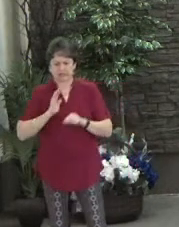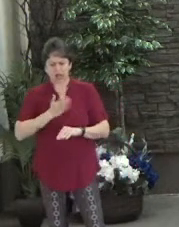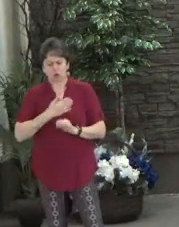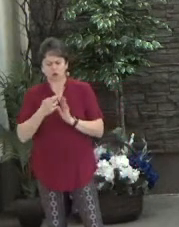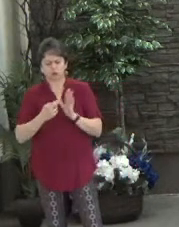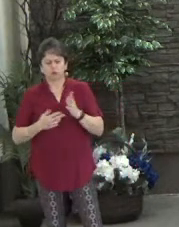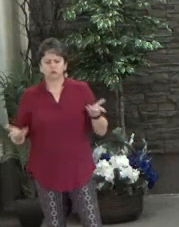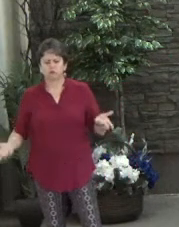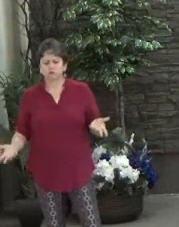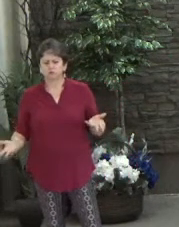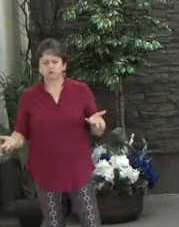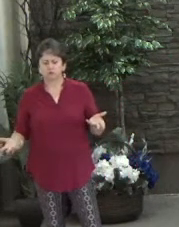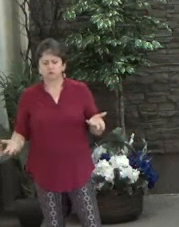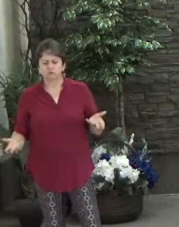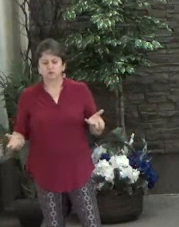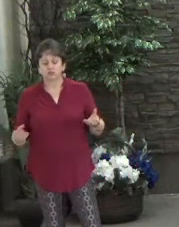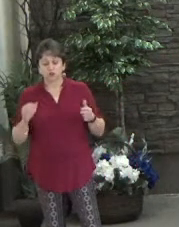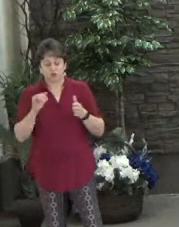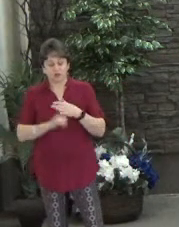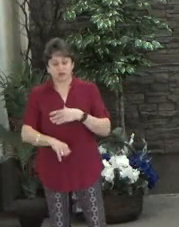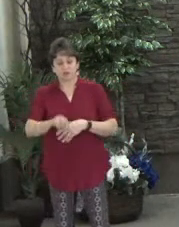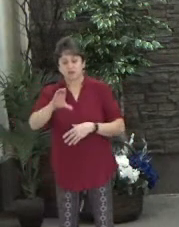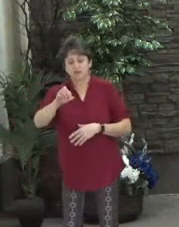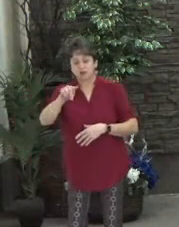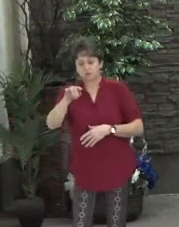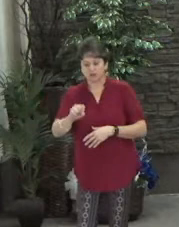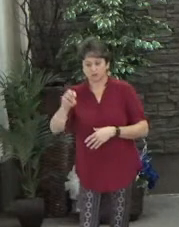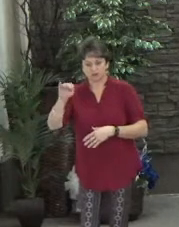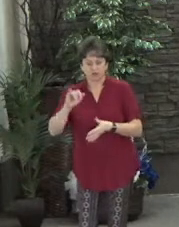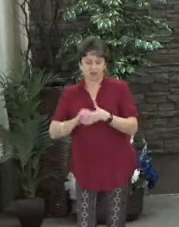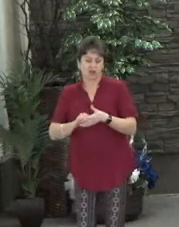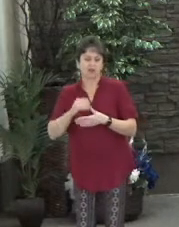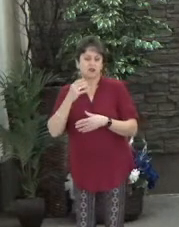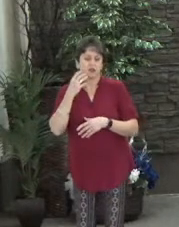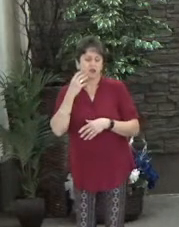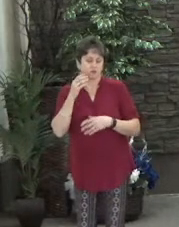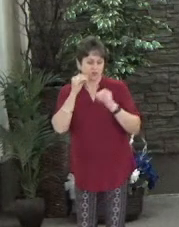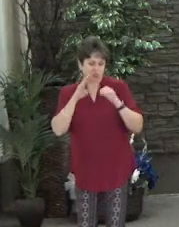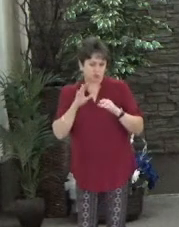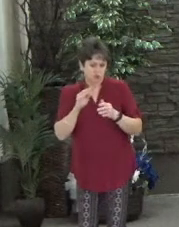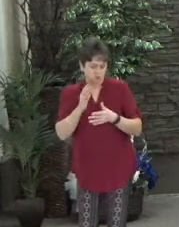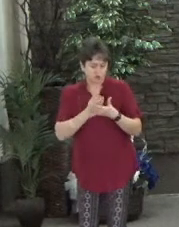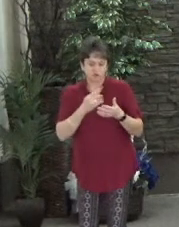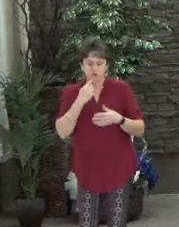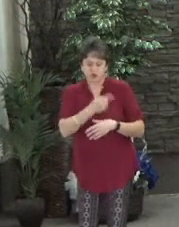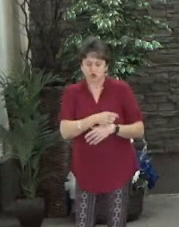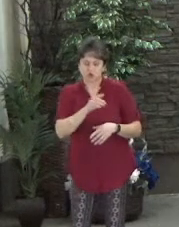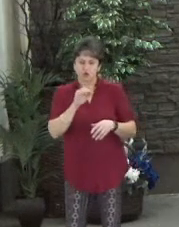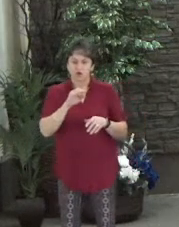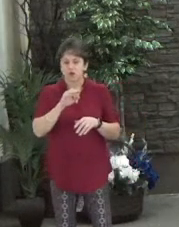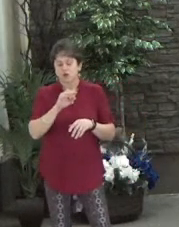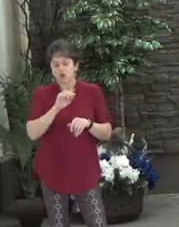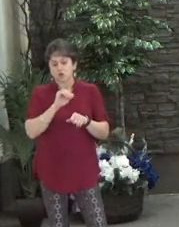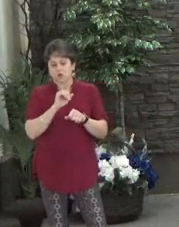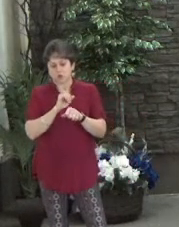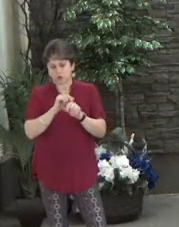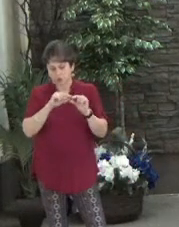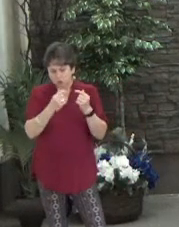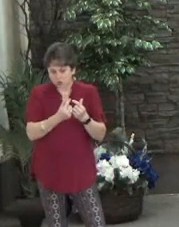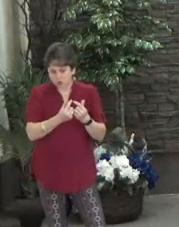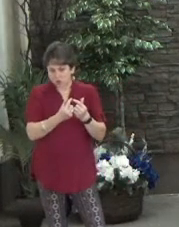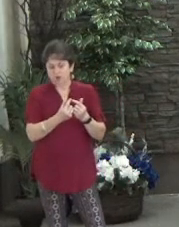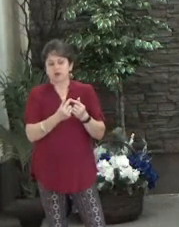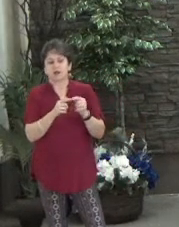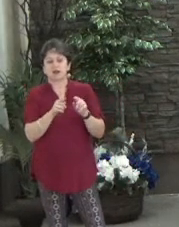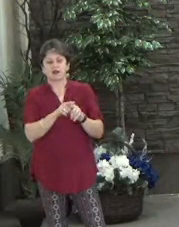response. And so this campus ministry that Miss Warren was a part of was told that her ministry group's status as